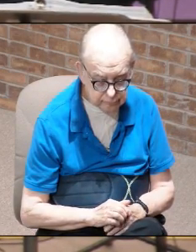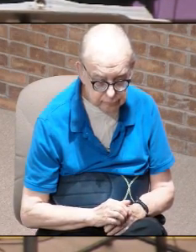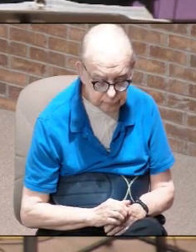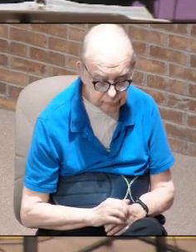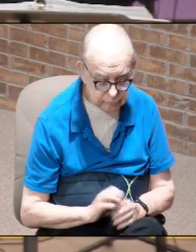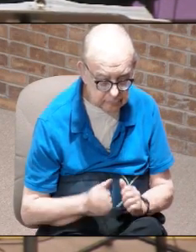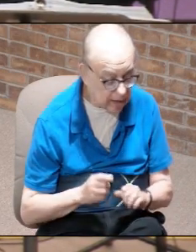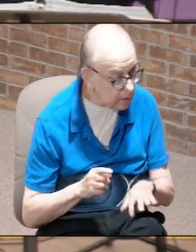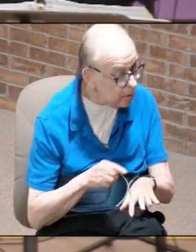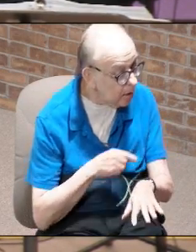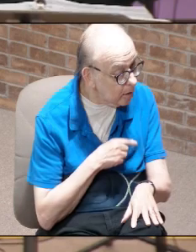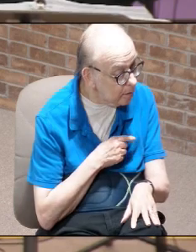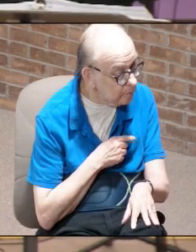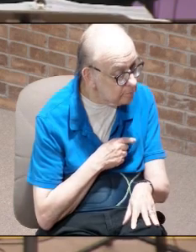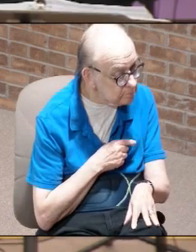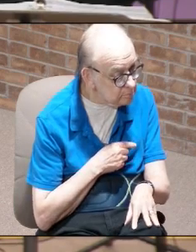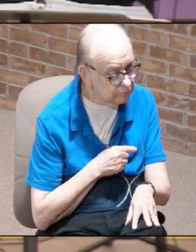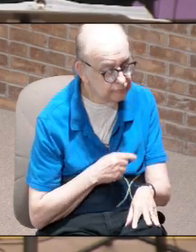How long